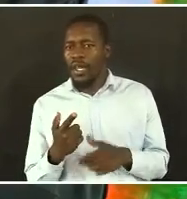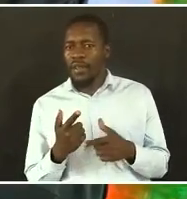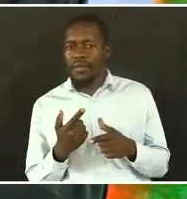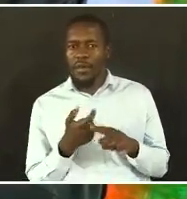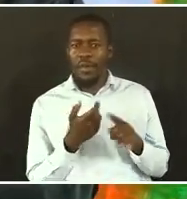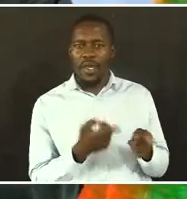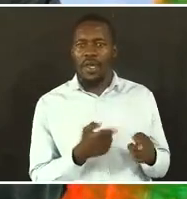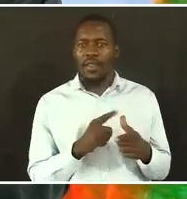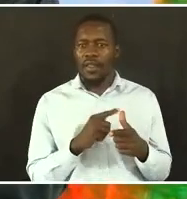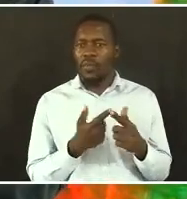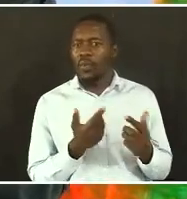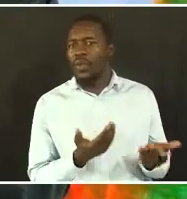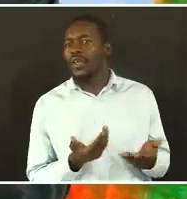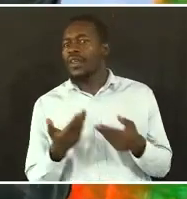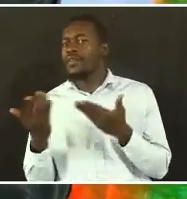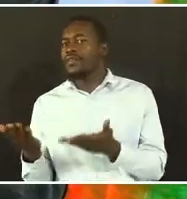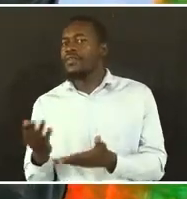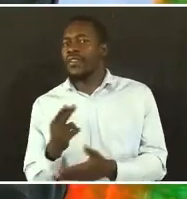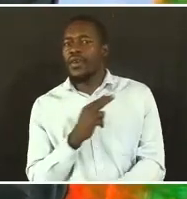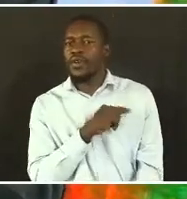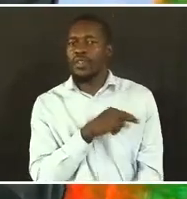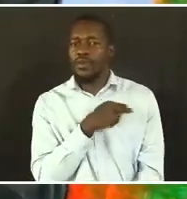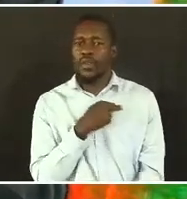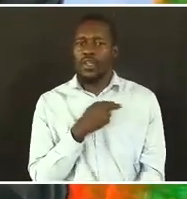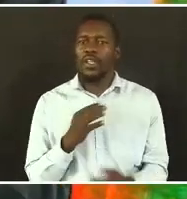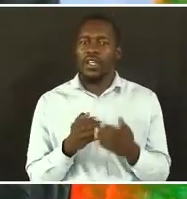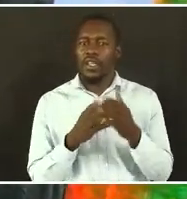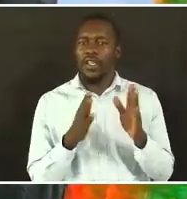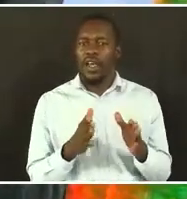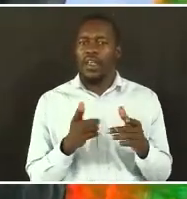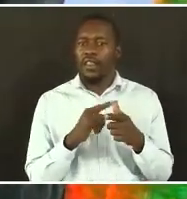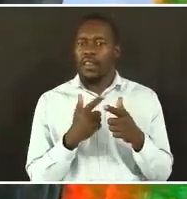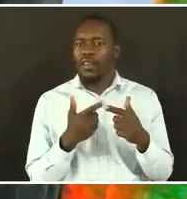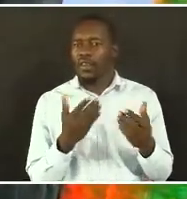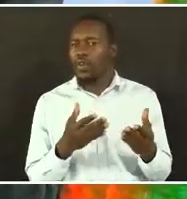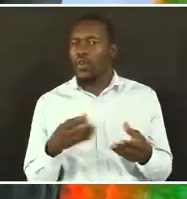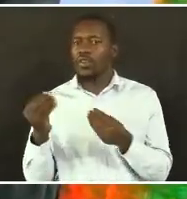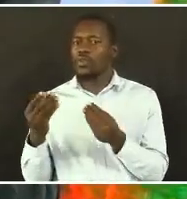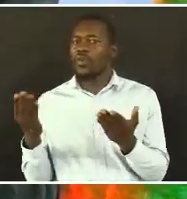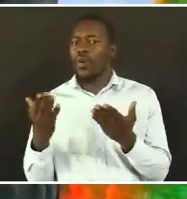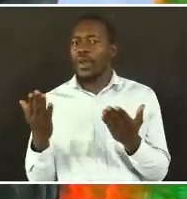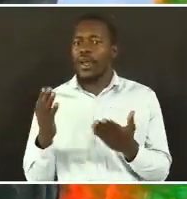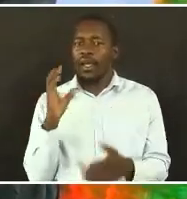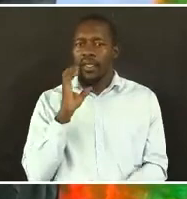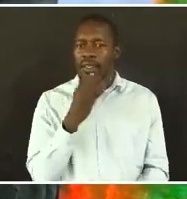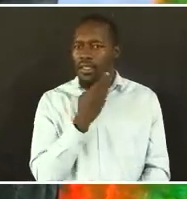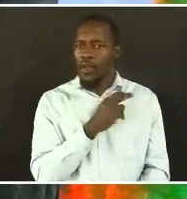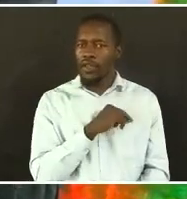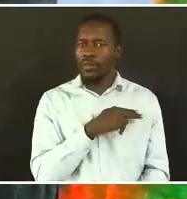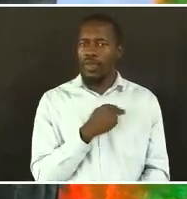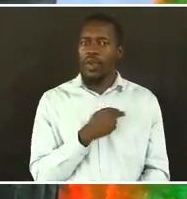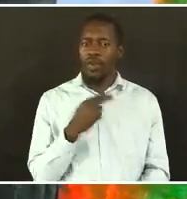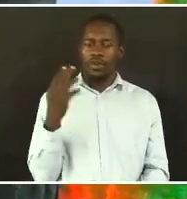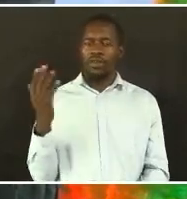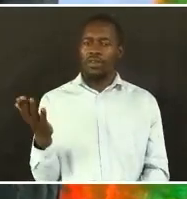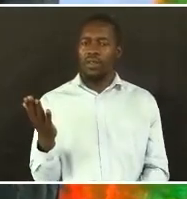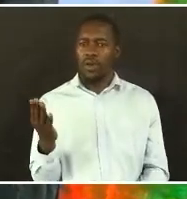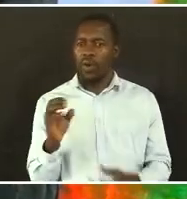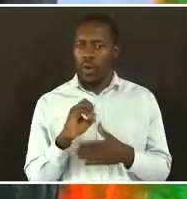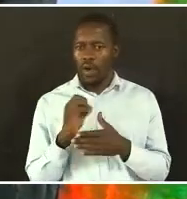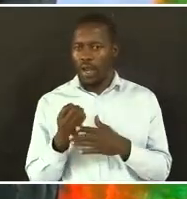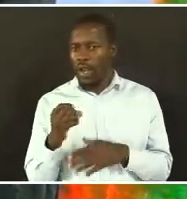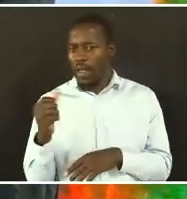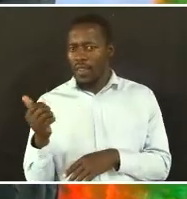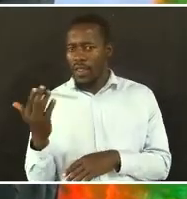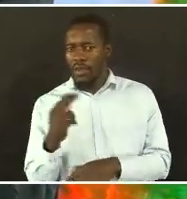here? Then we give the hospital chaplaincy leader, and she goes with it to KNH, goes to an anonymous